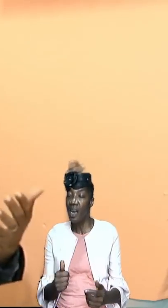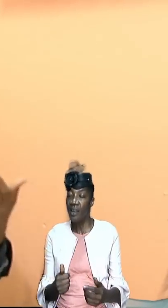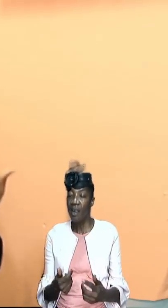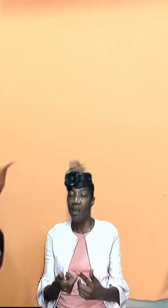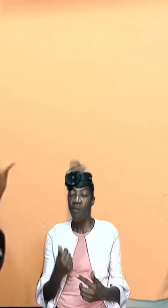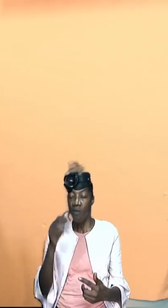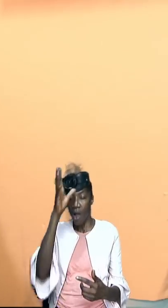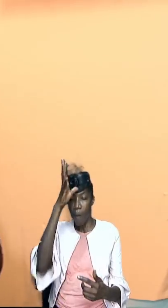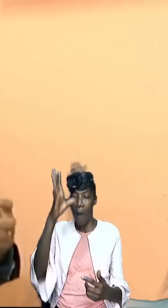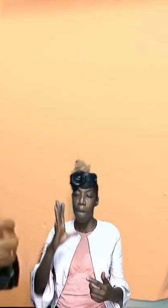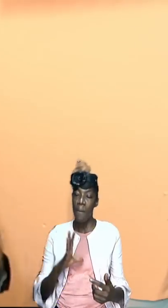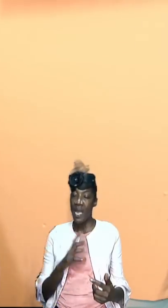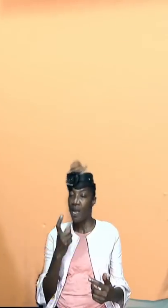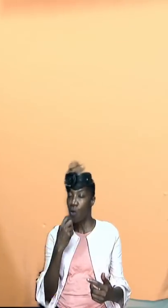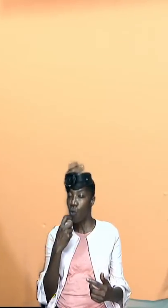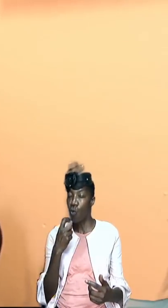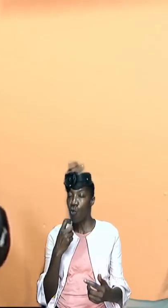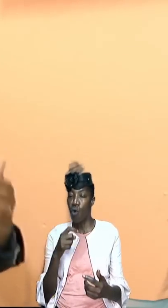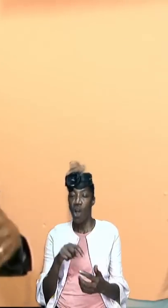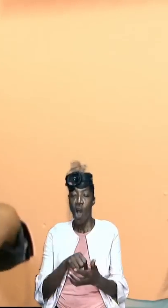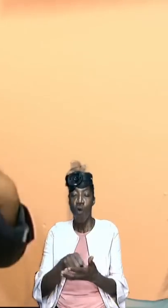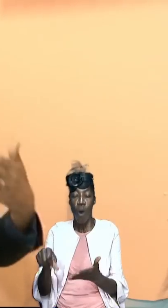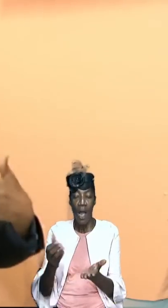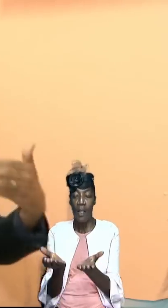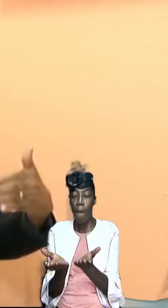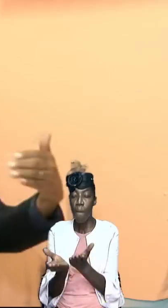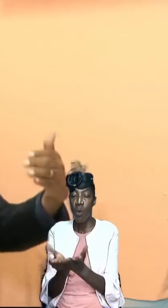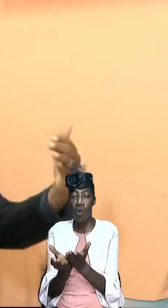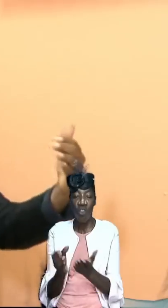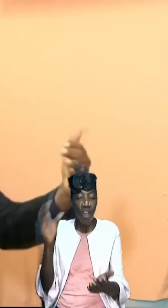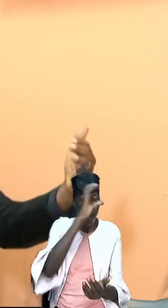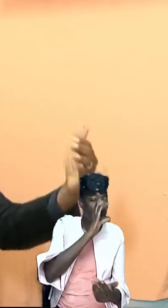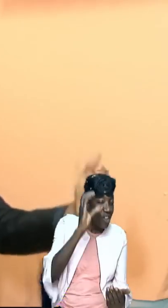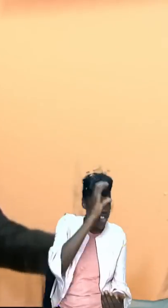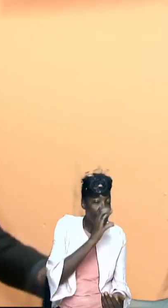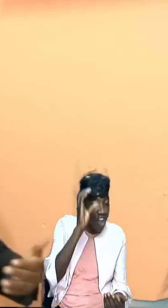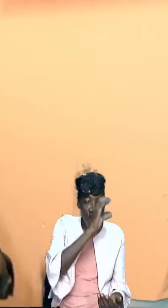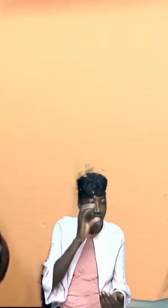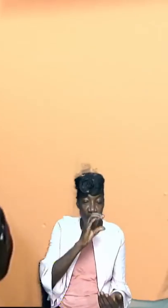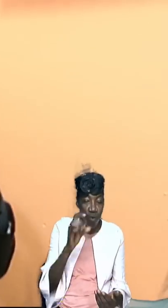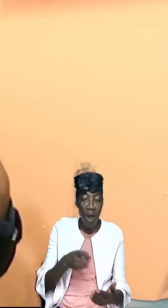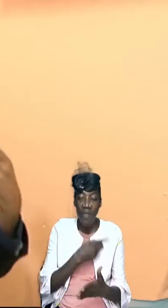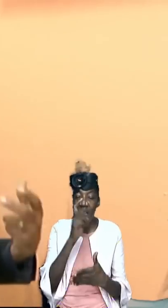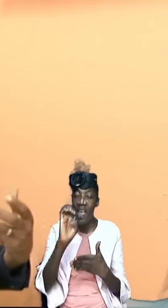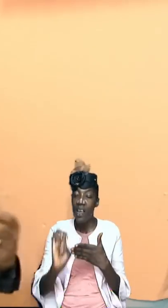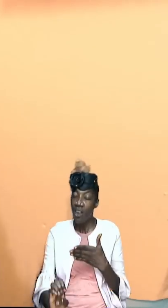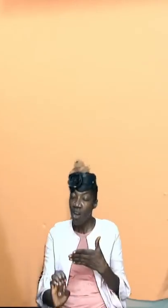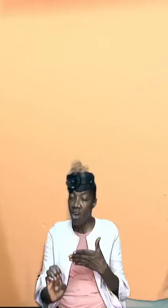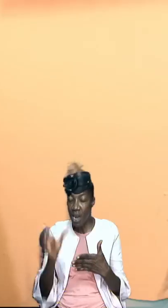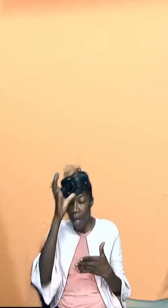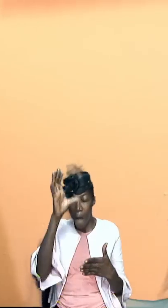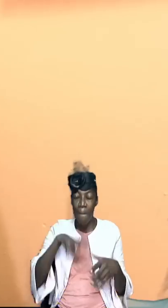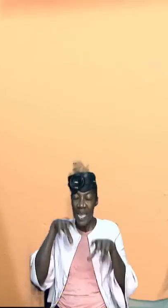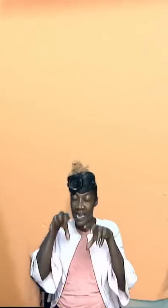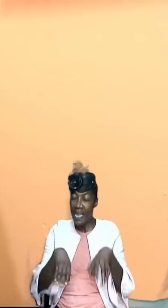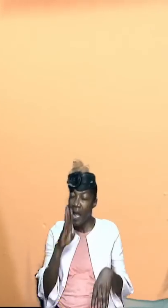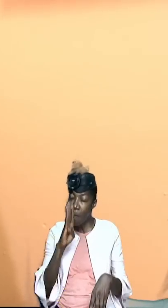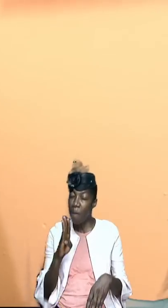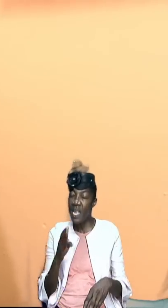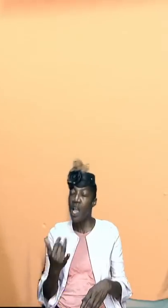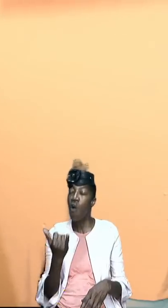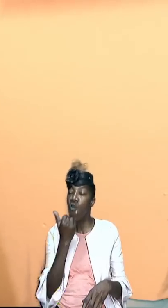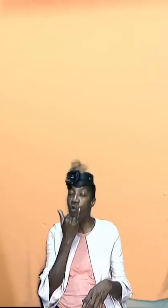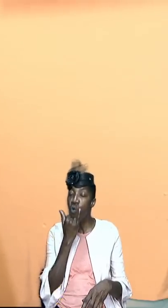men who have written books based on research that they say that they have done. Men can be wrong. There are things that can be